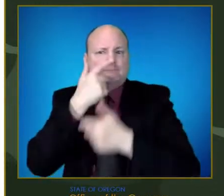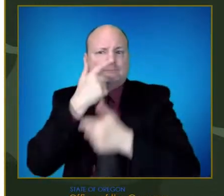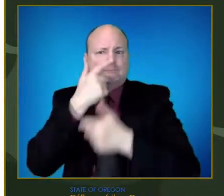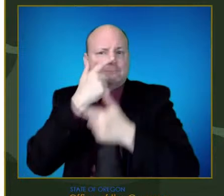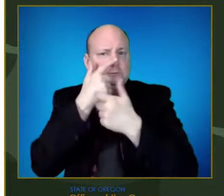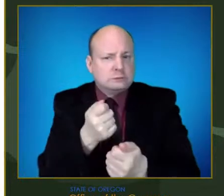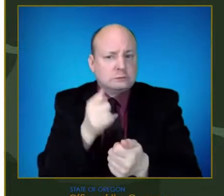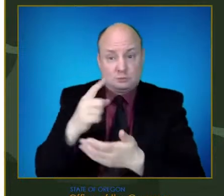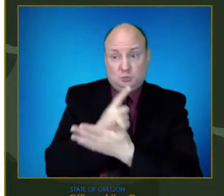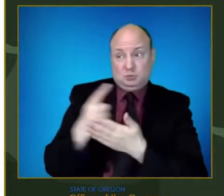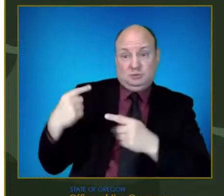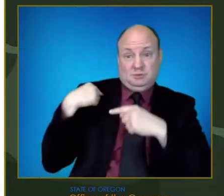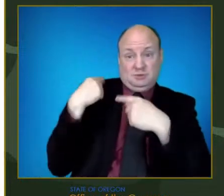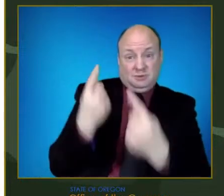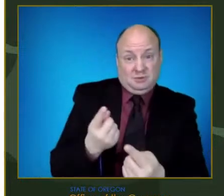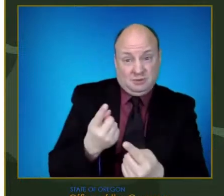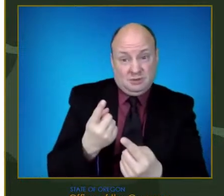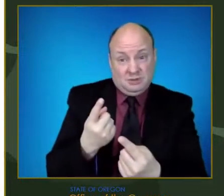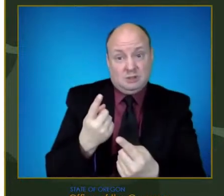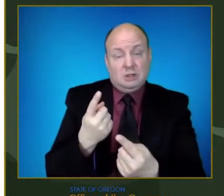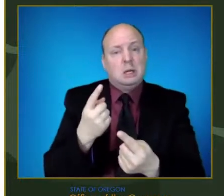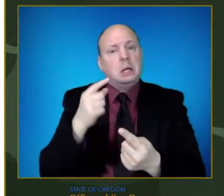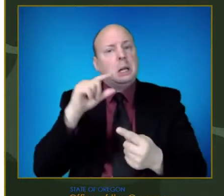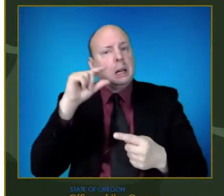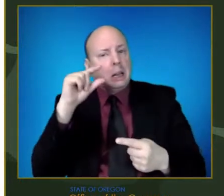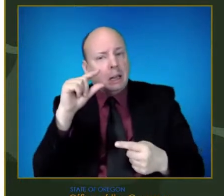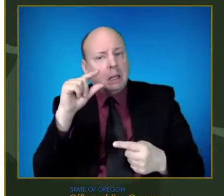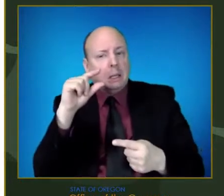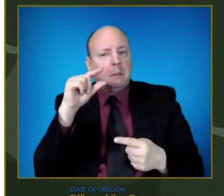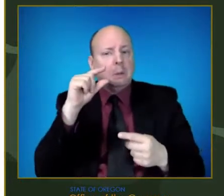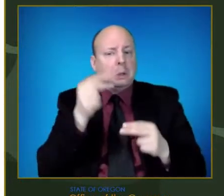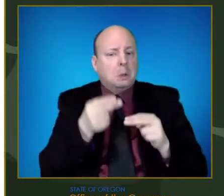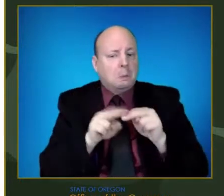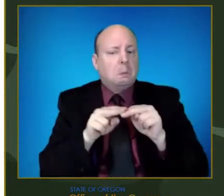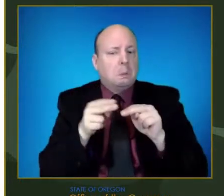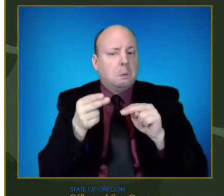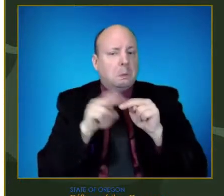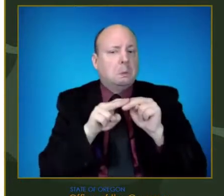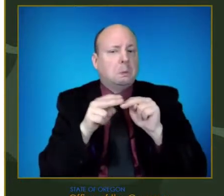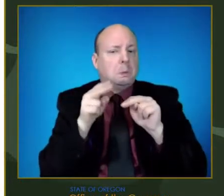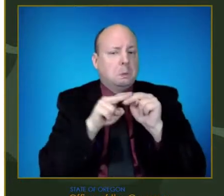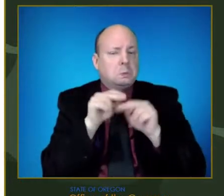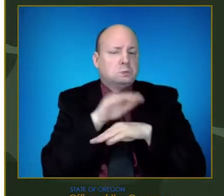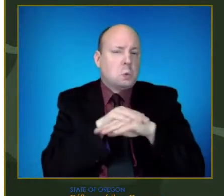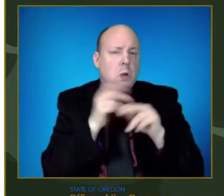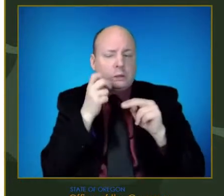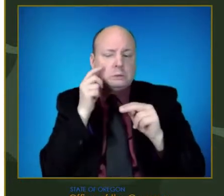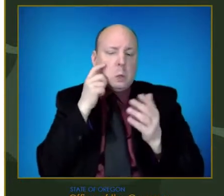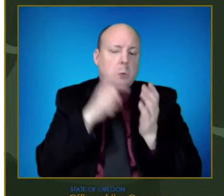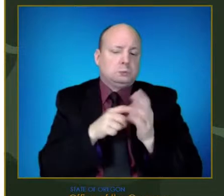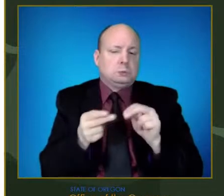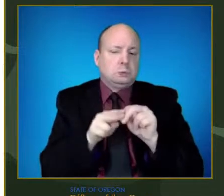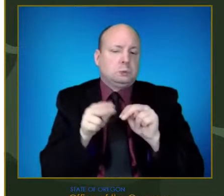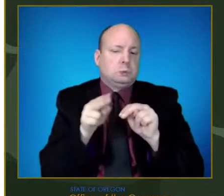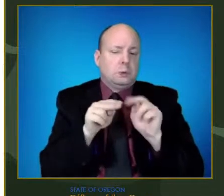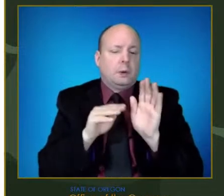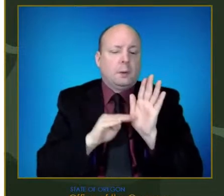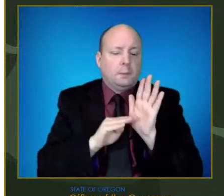have seen vaccinations increase at a rate of 2% or less, half the 4.75% rate of change